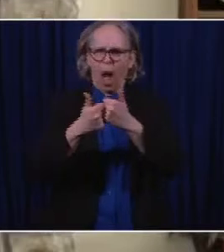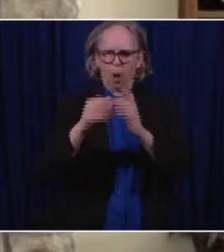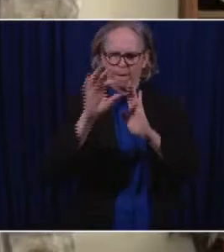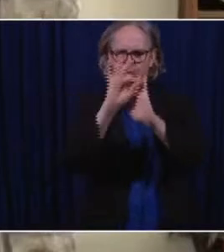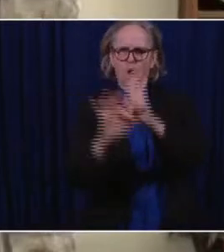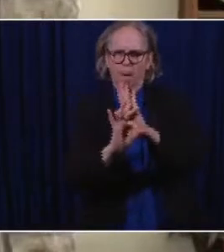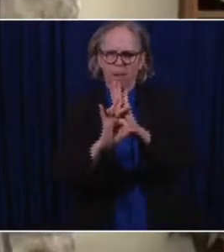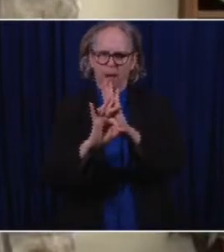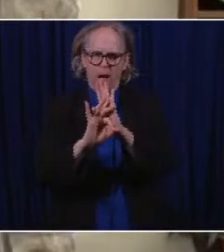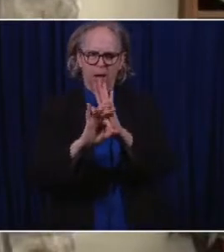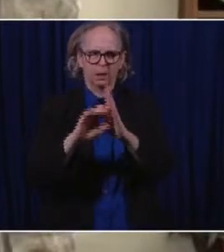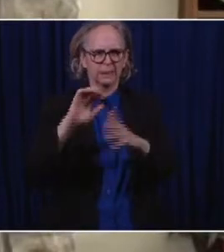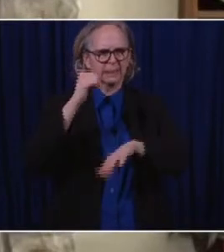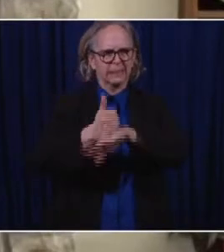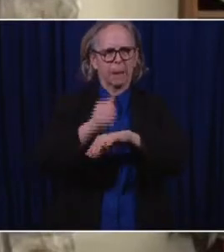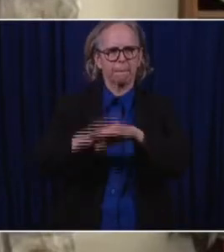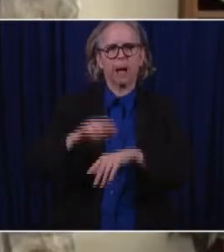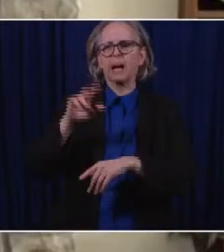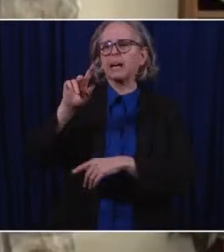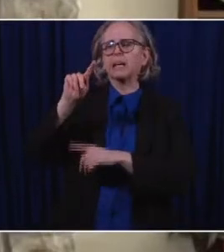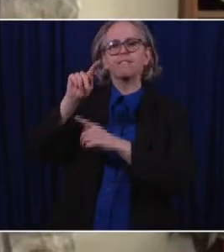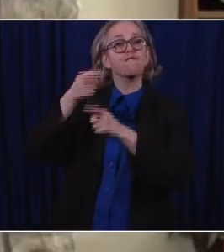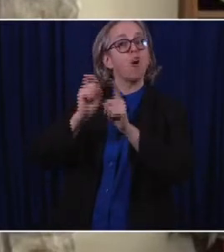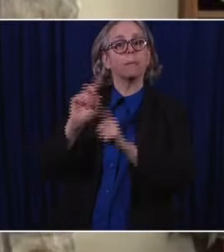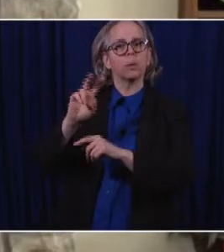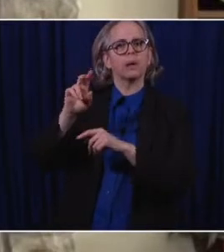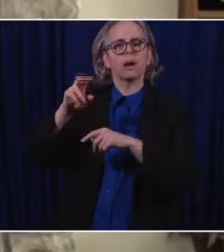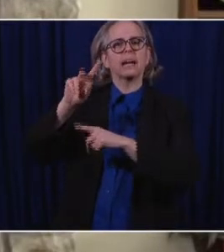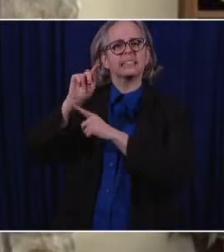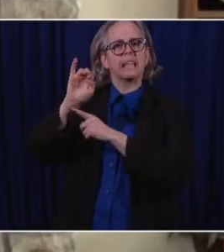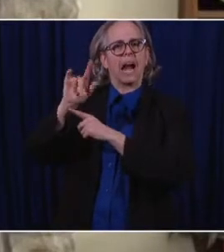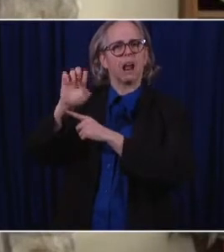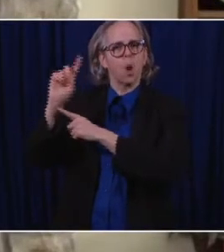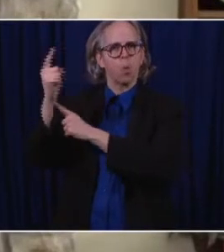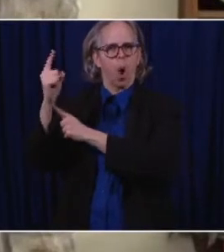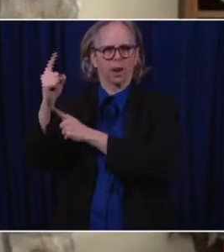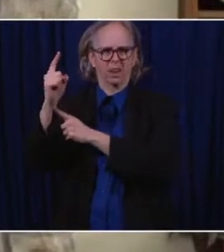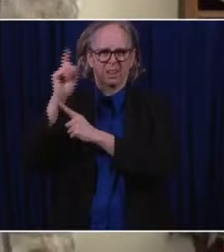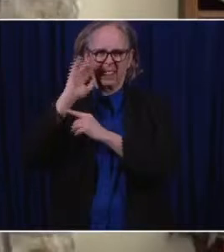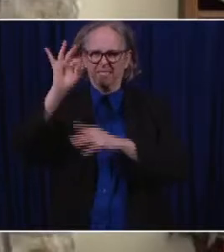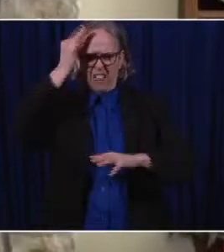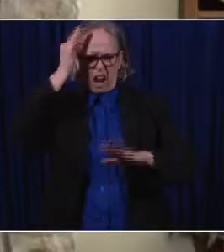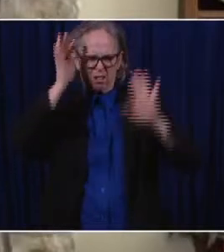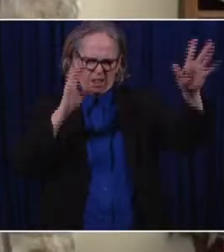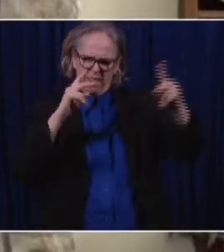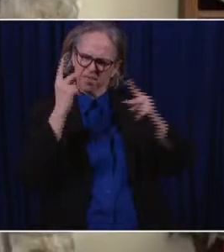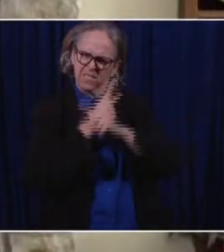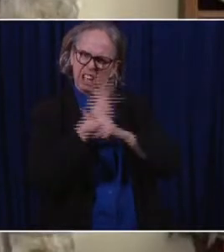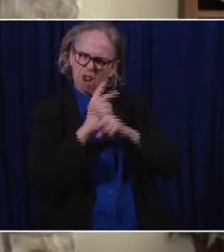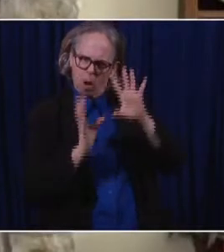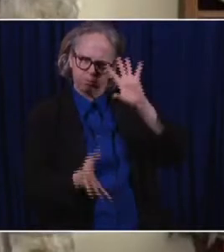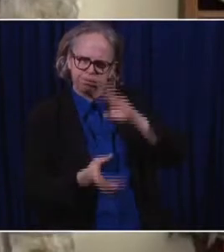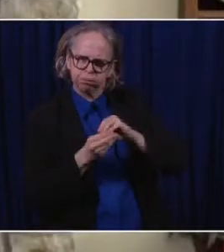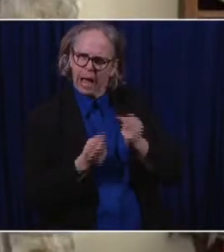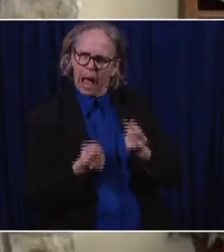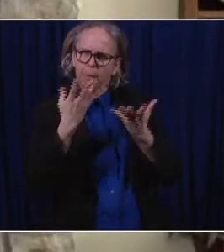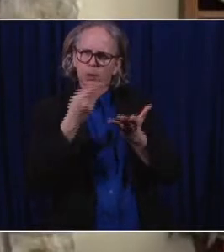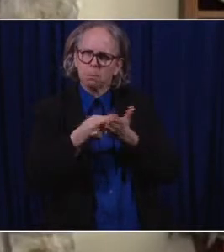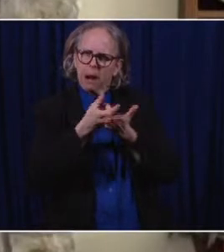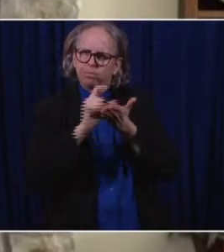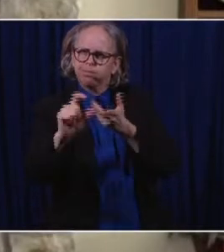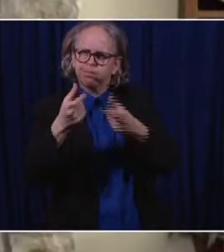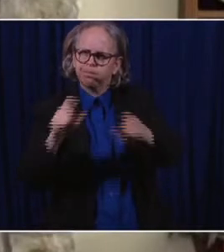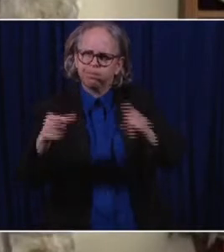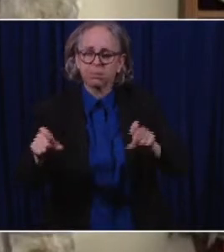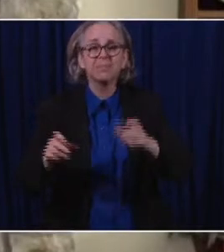decided to do. That's what was written into the law when they passed this. So it would be administered by